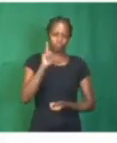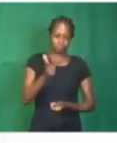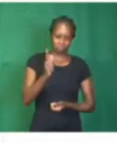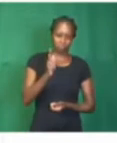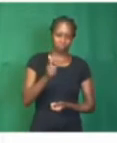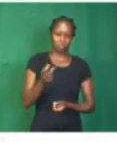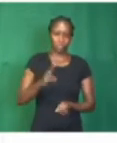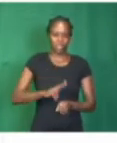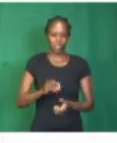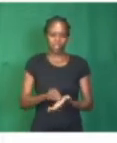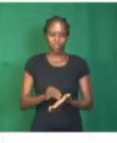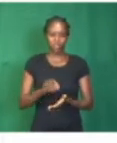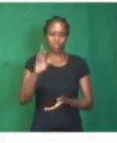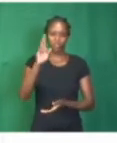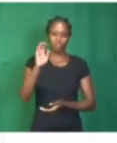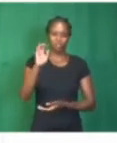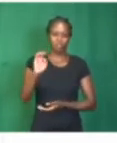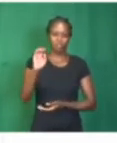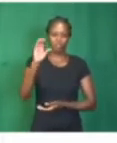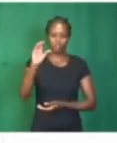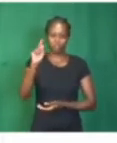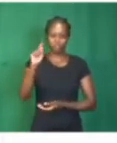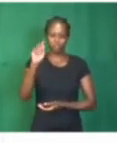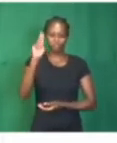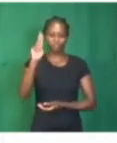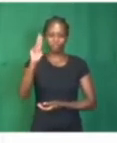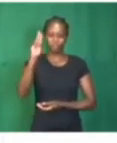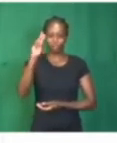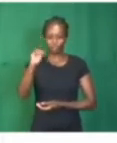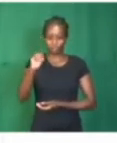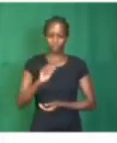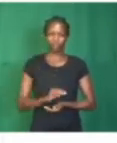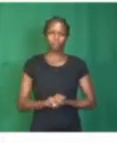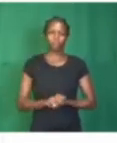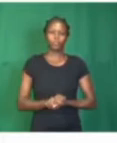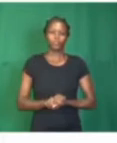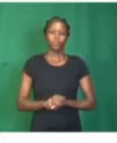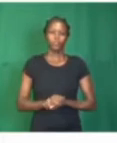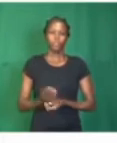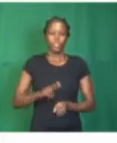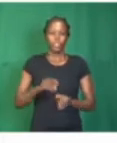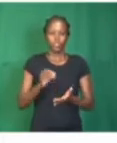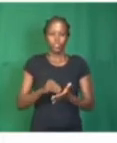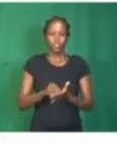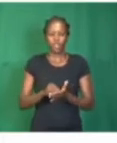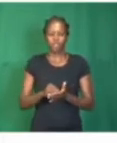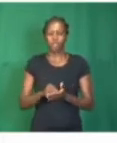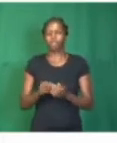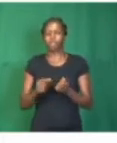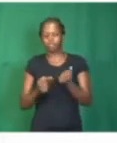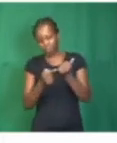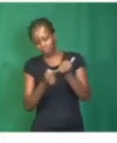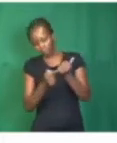rectum, shown with that green circle there. And then we have the anus, whereby it is the